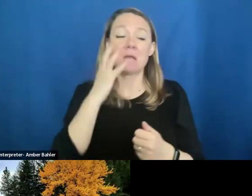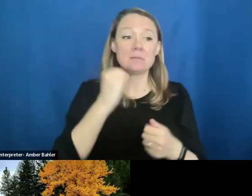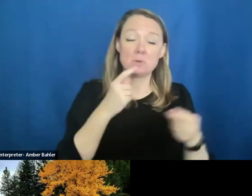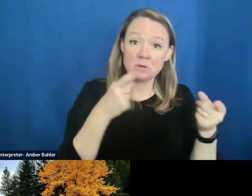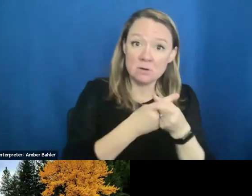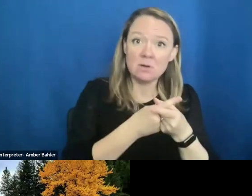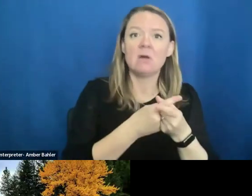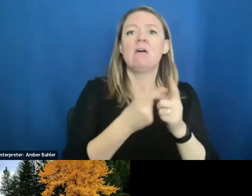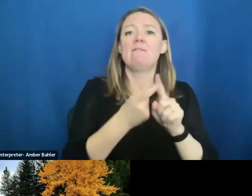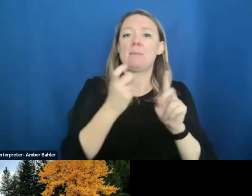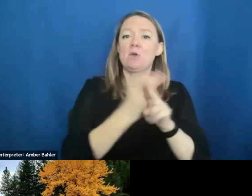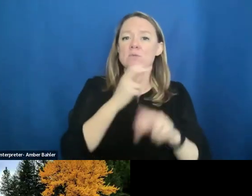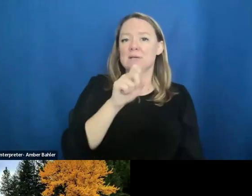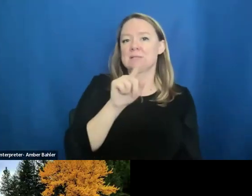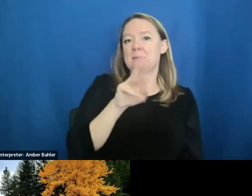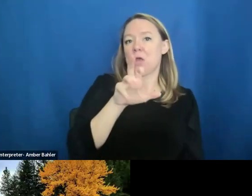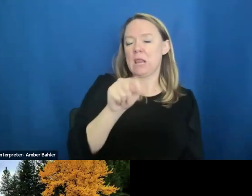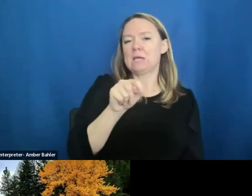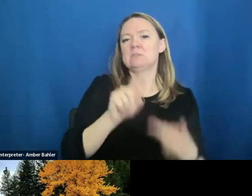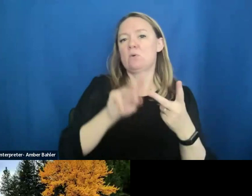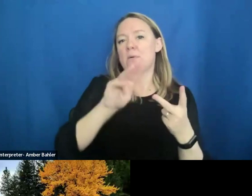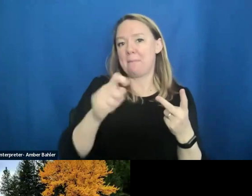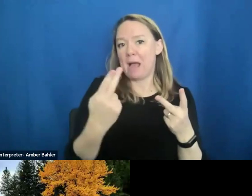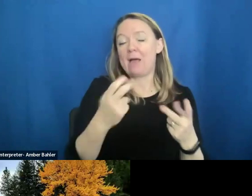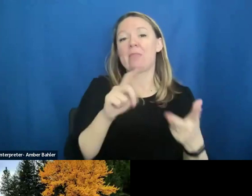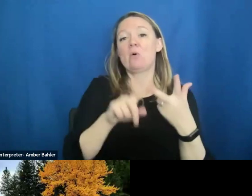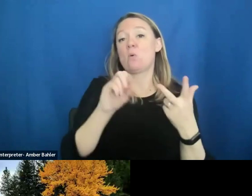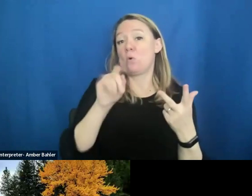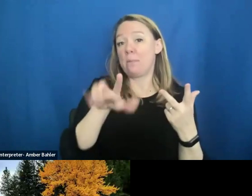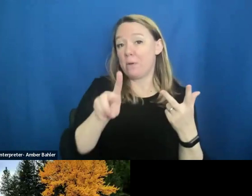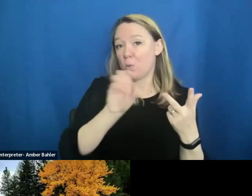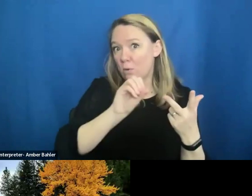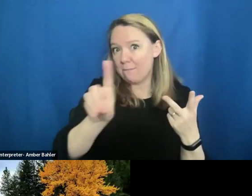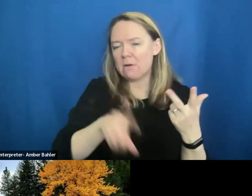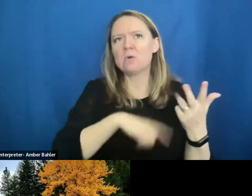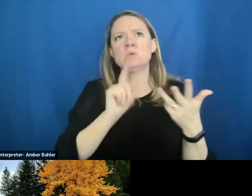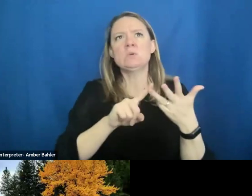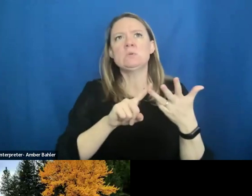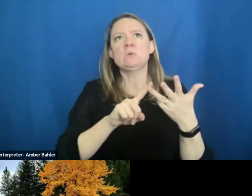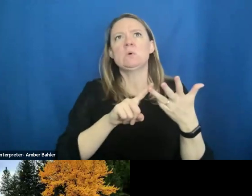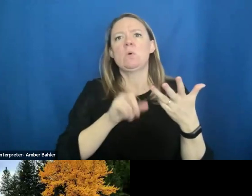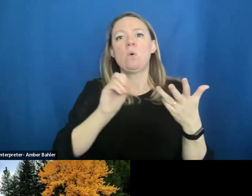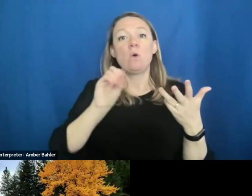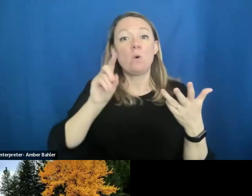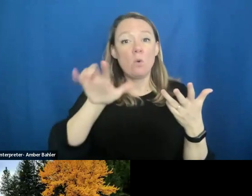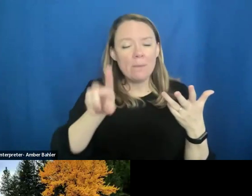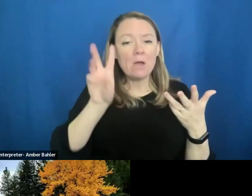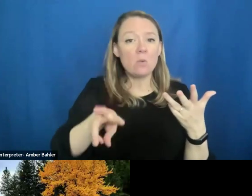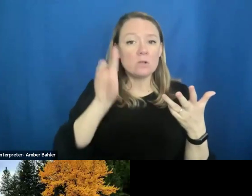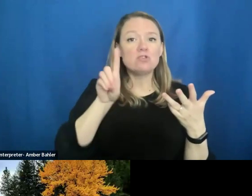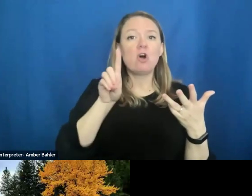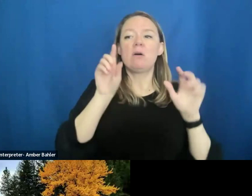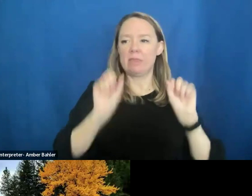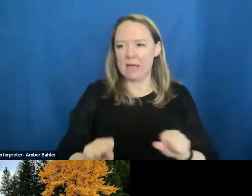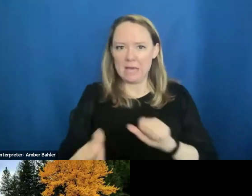methamphetamine or stimulant use, or also from an opiate overdose or opioid withdrawal, can go there